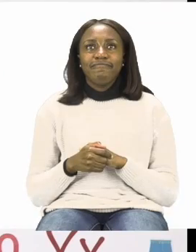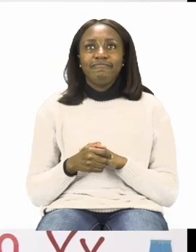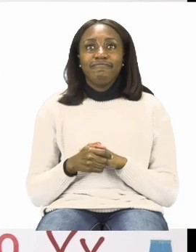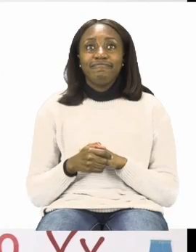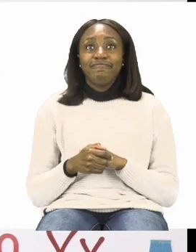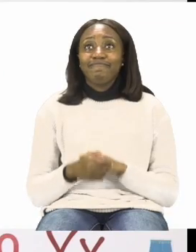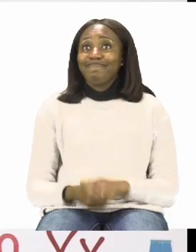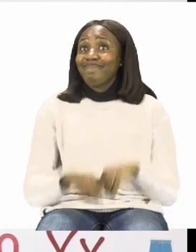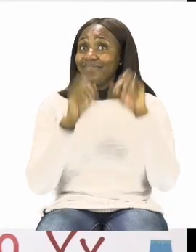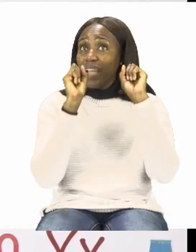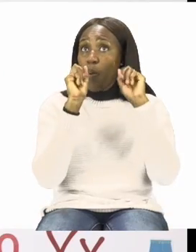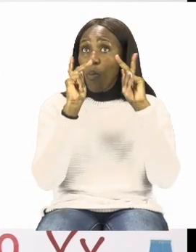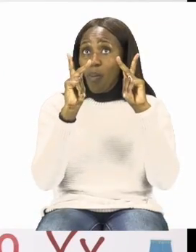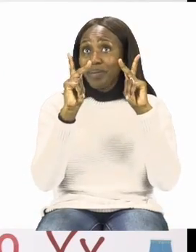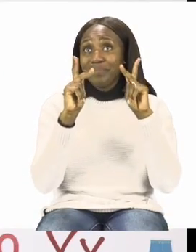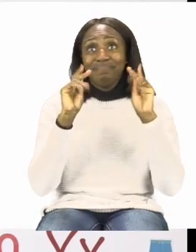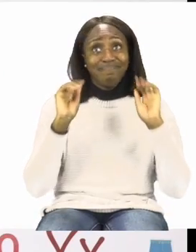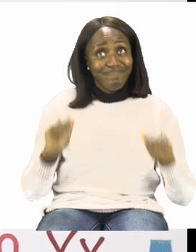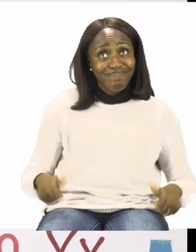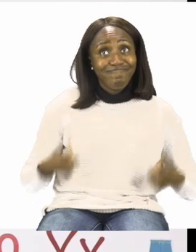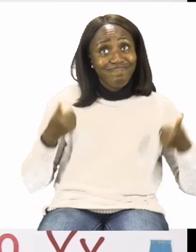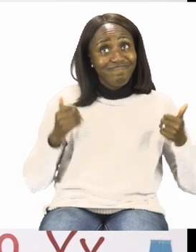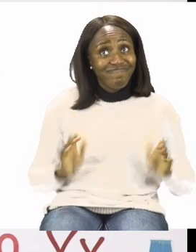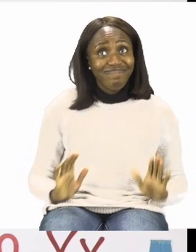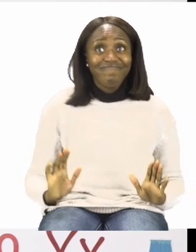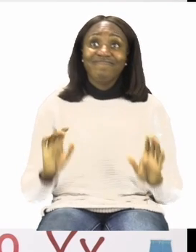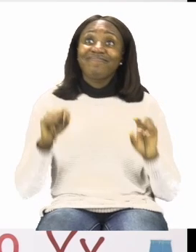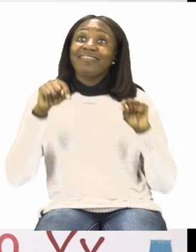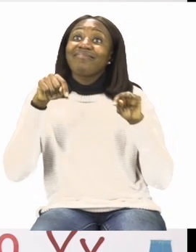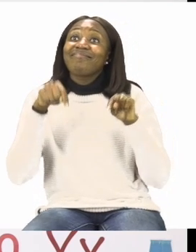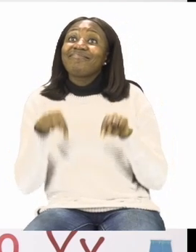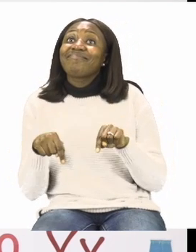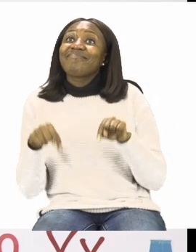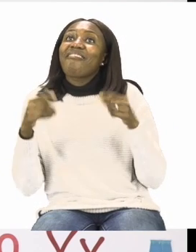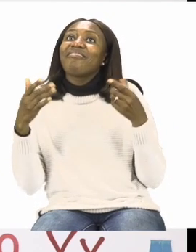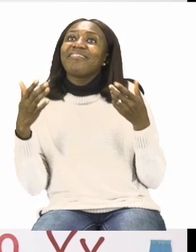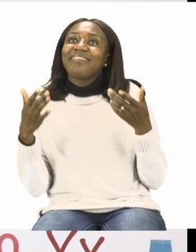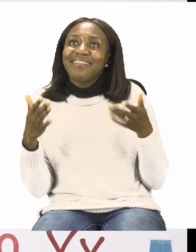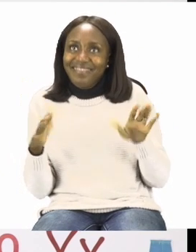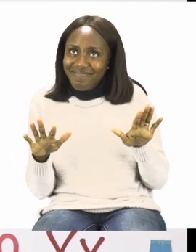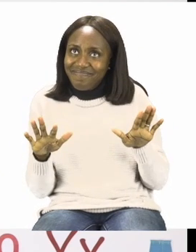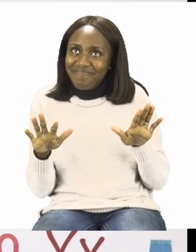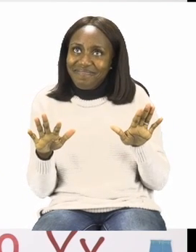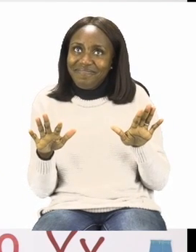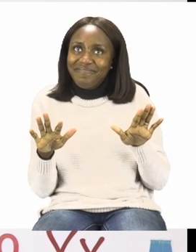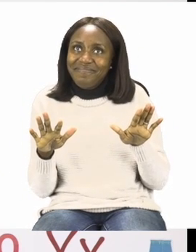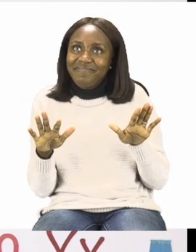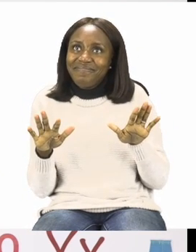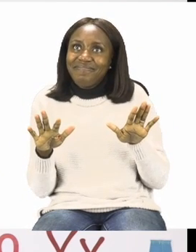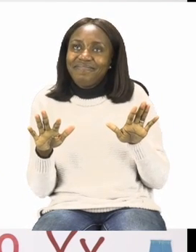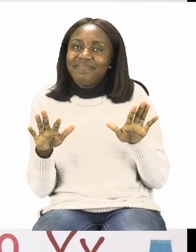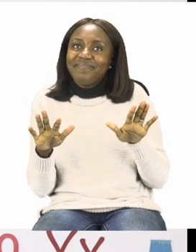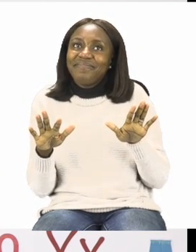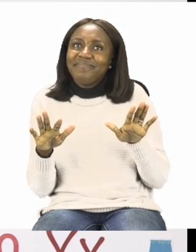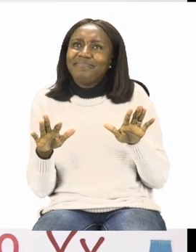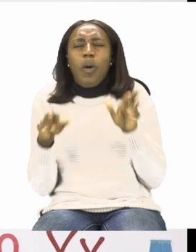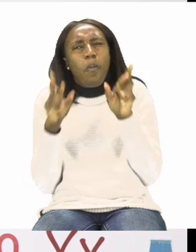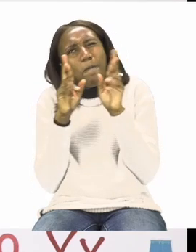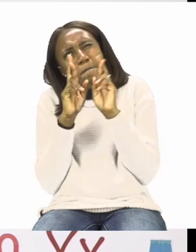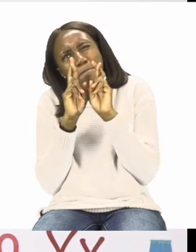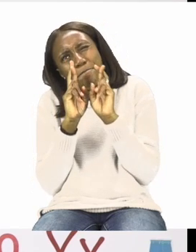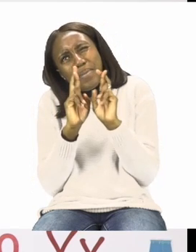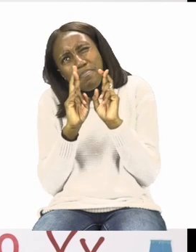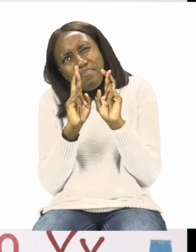So, boys and girls, we have come to the end of today's lesson. Now, I hope that you